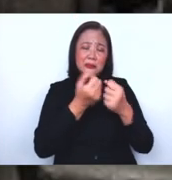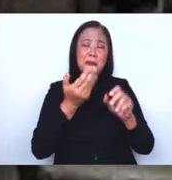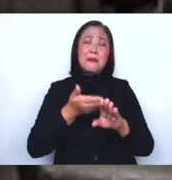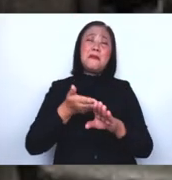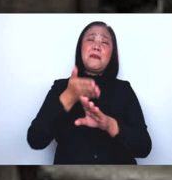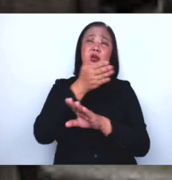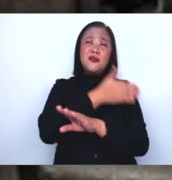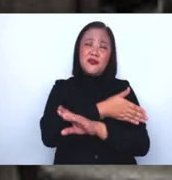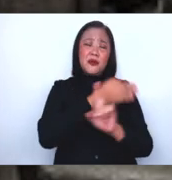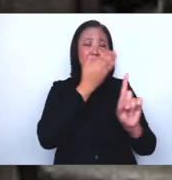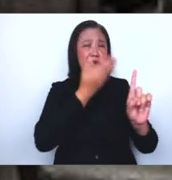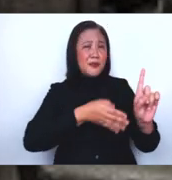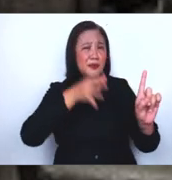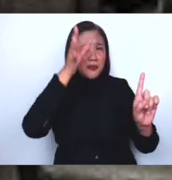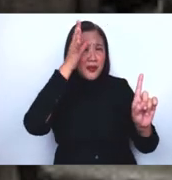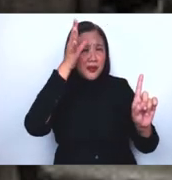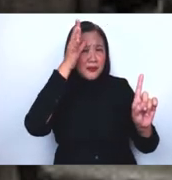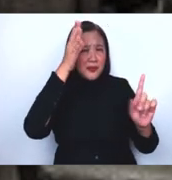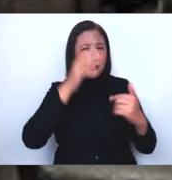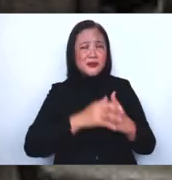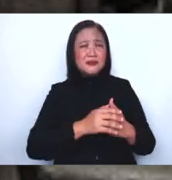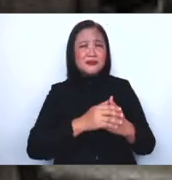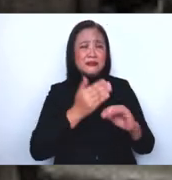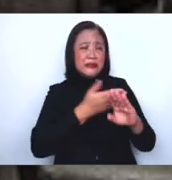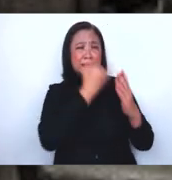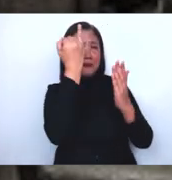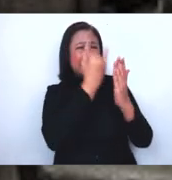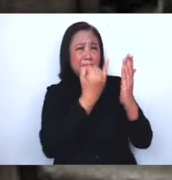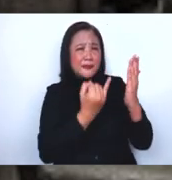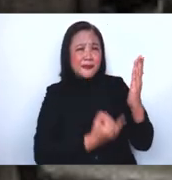Before he painted the picture?